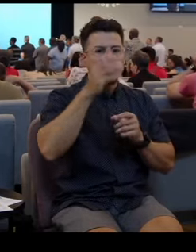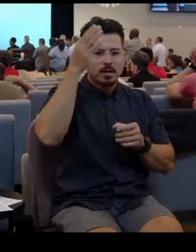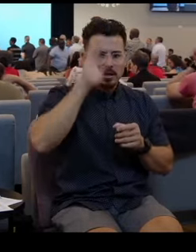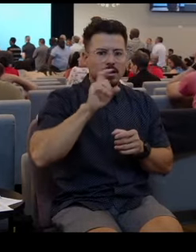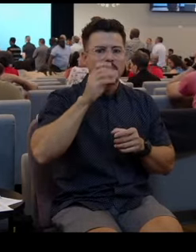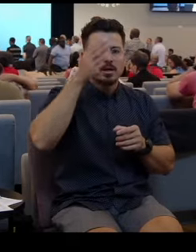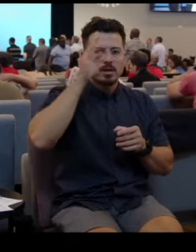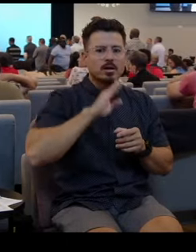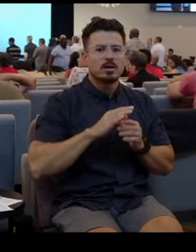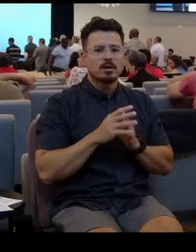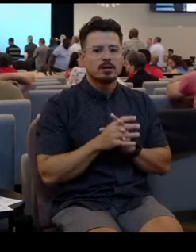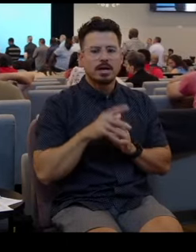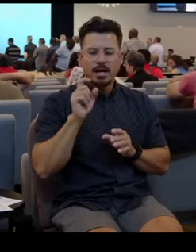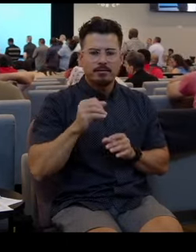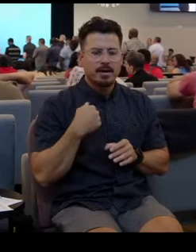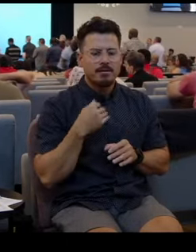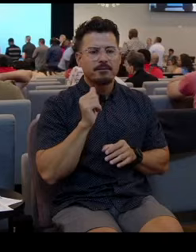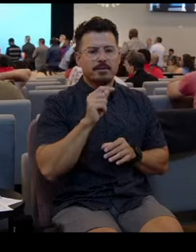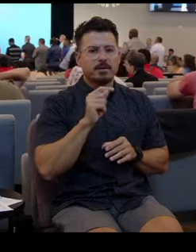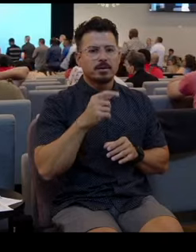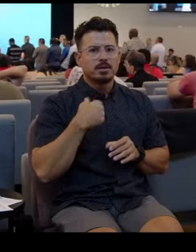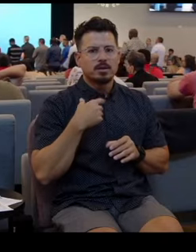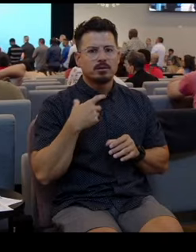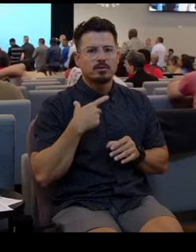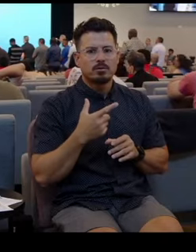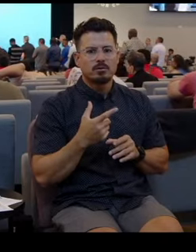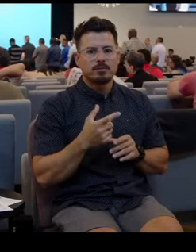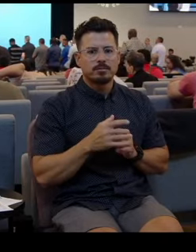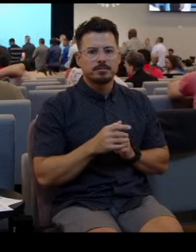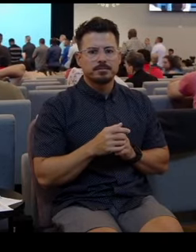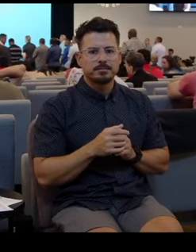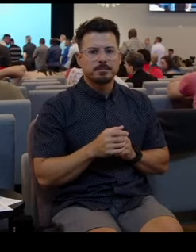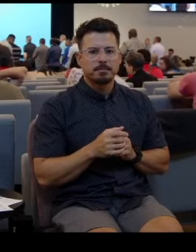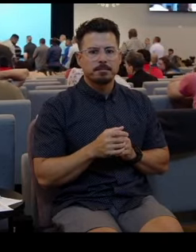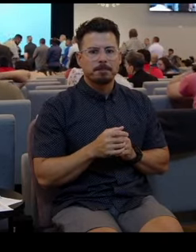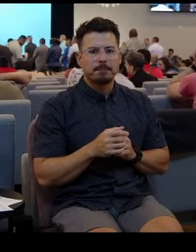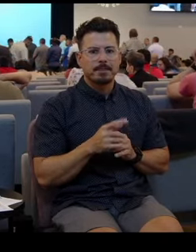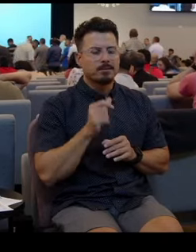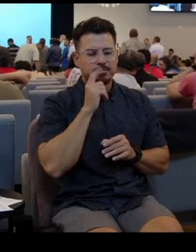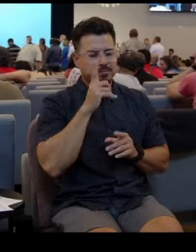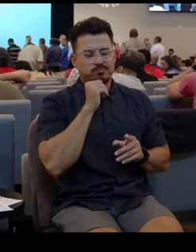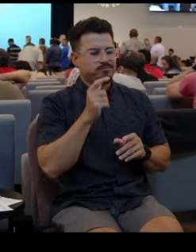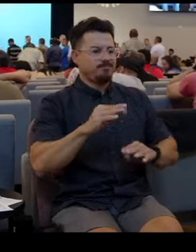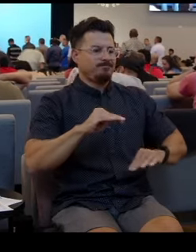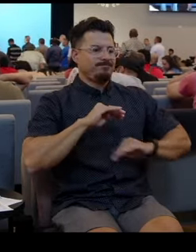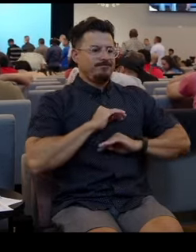You've got to have that in your craw. Or else you won't, you'll become satisfied.